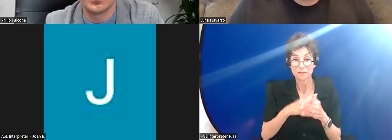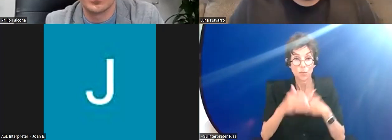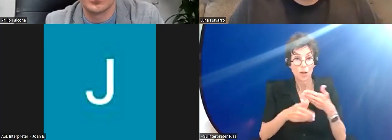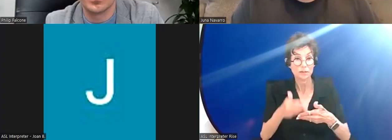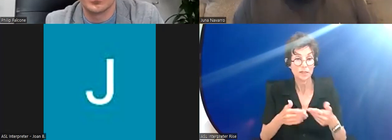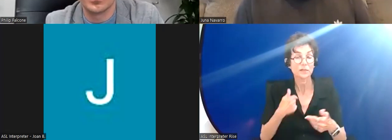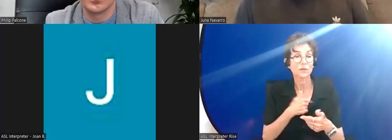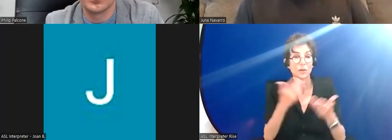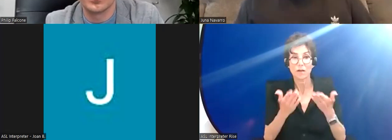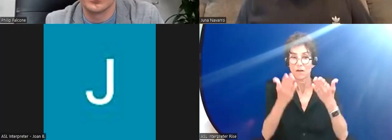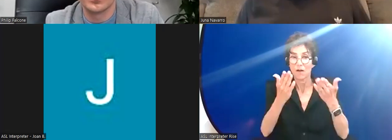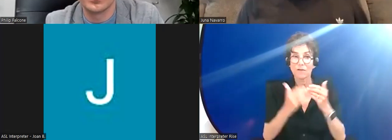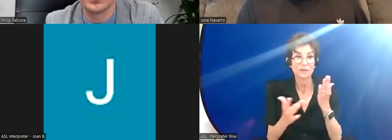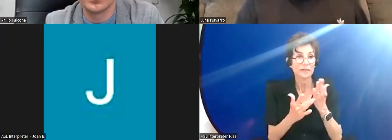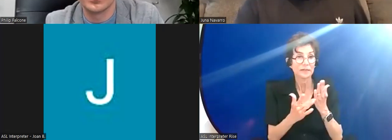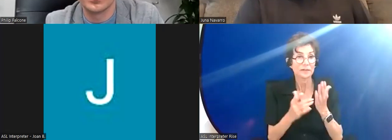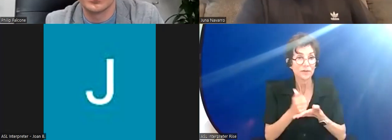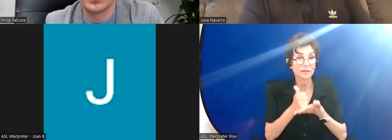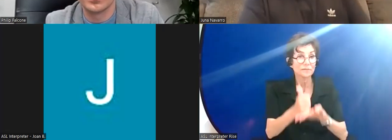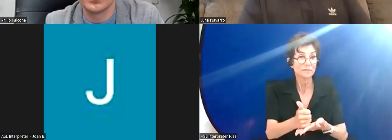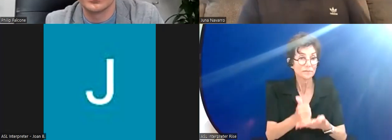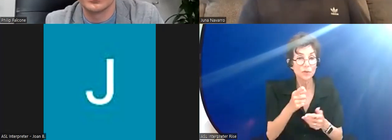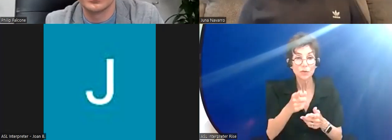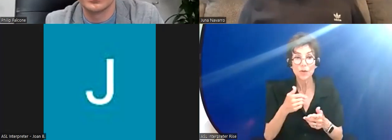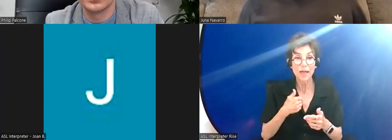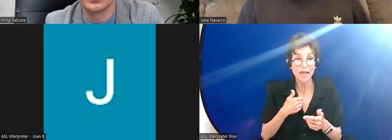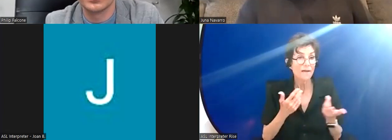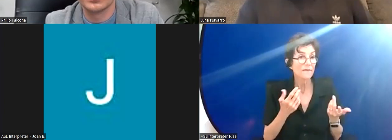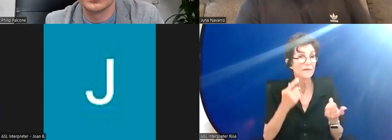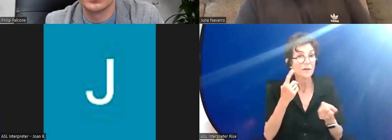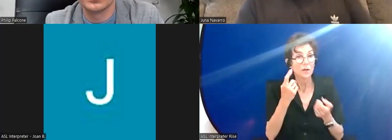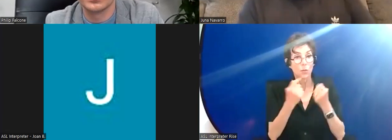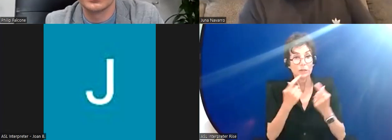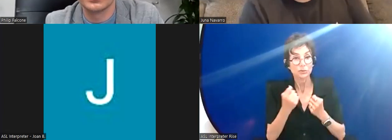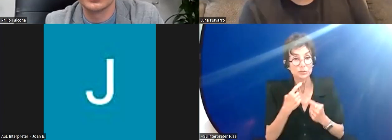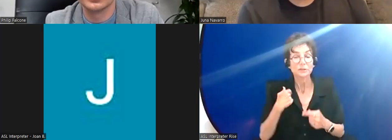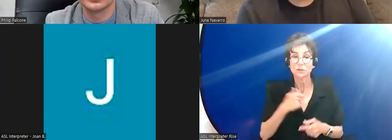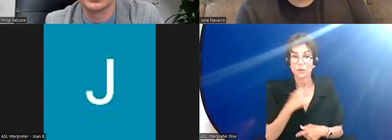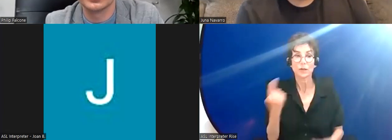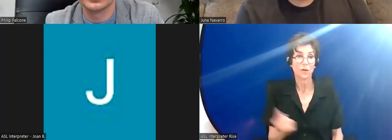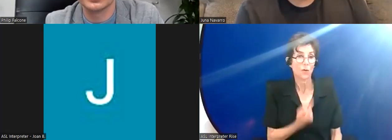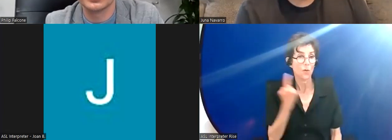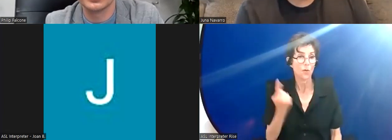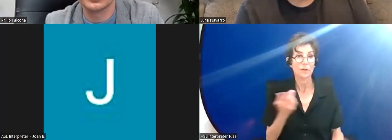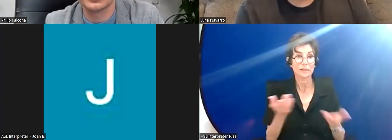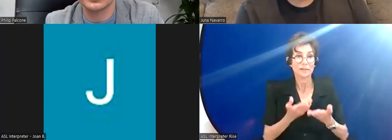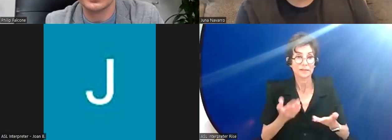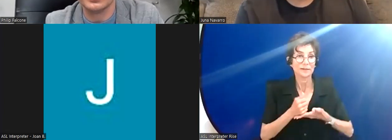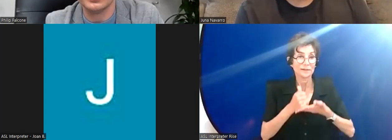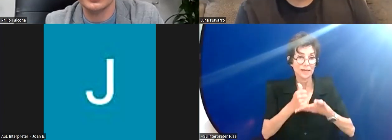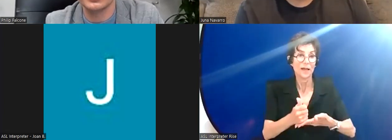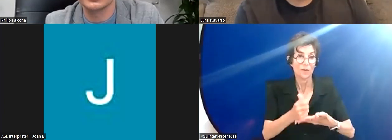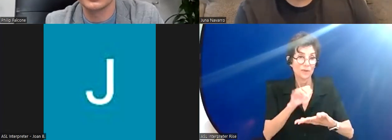So if you have any questions about what could or what should be included, we're always here to help with that